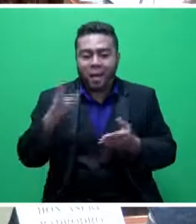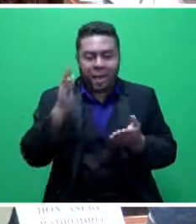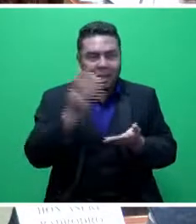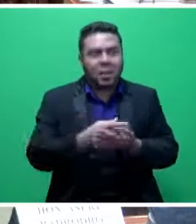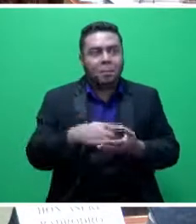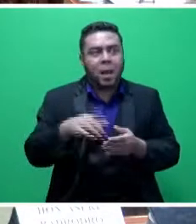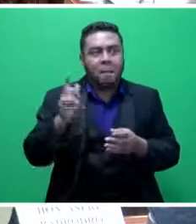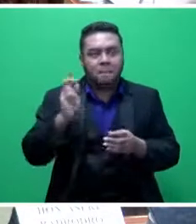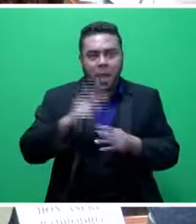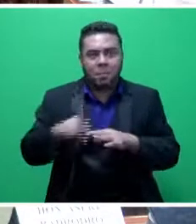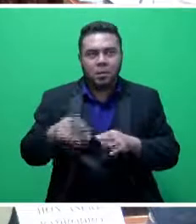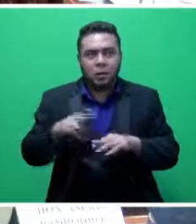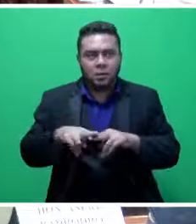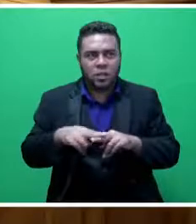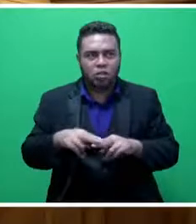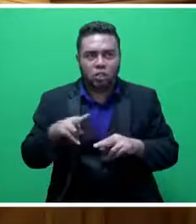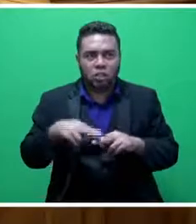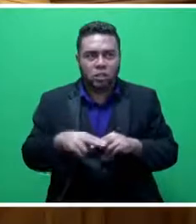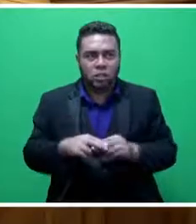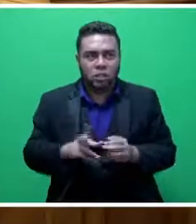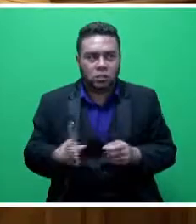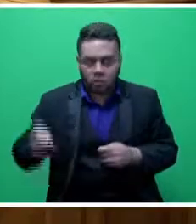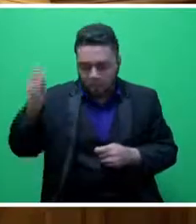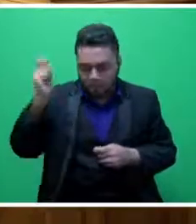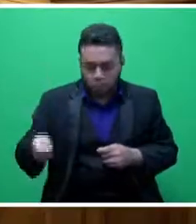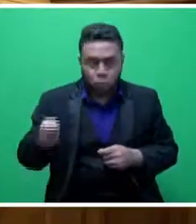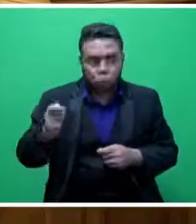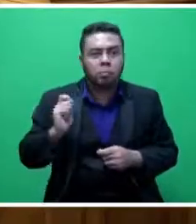of the Republic of Fiji.